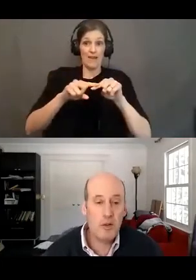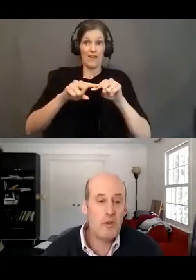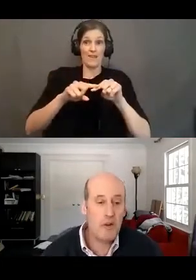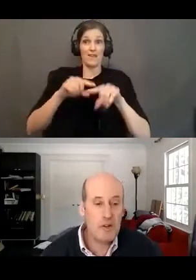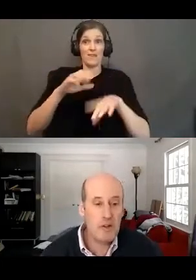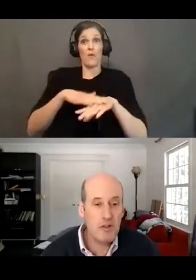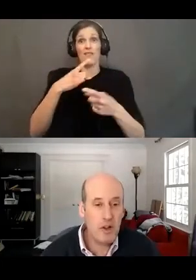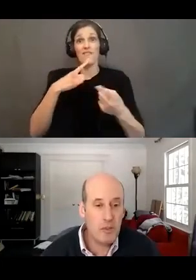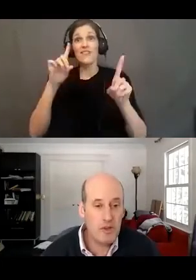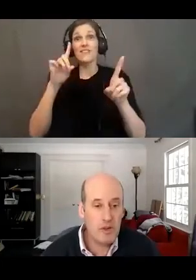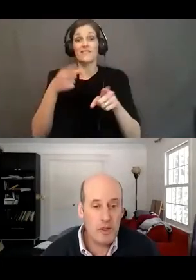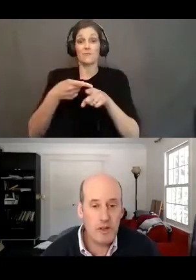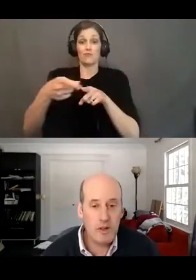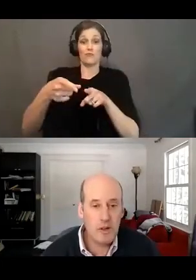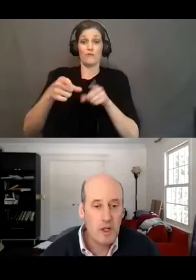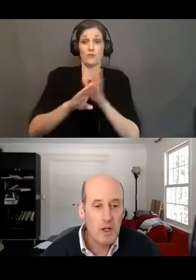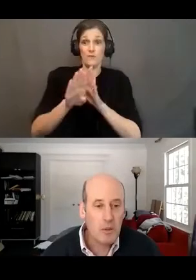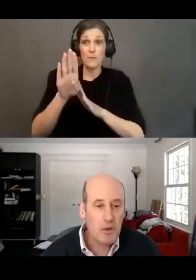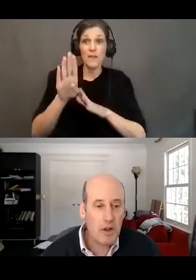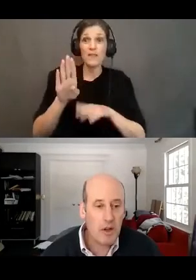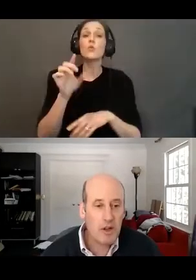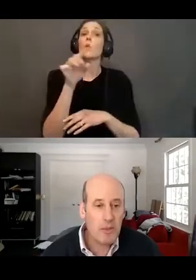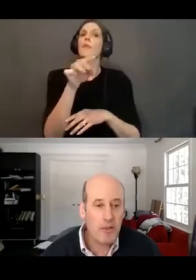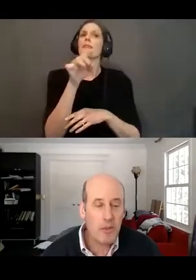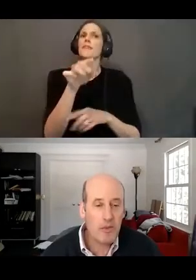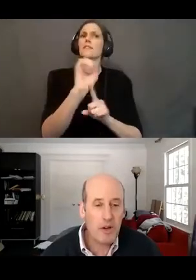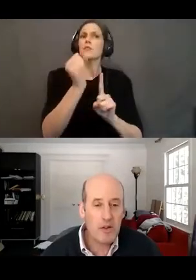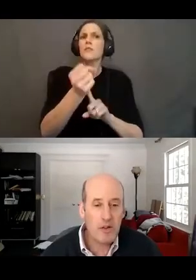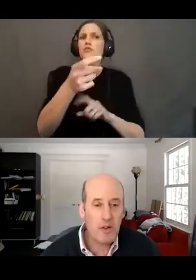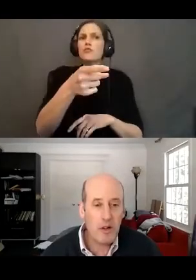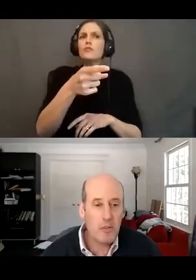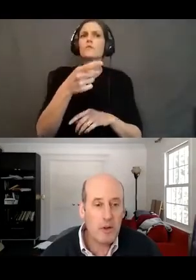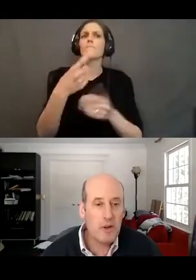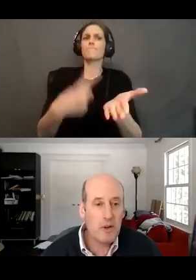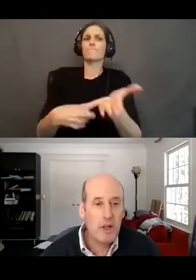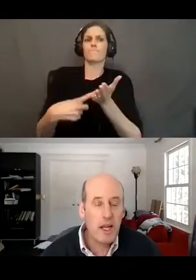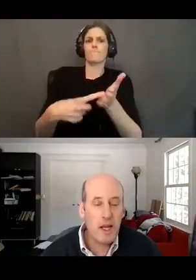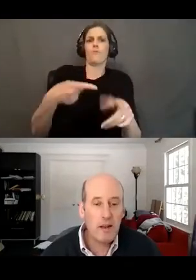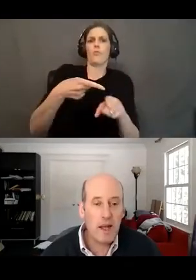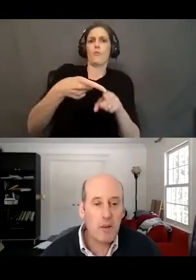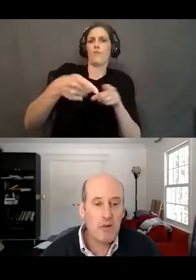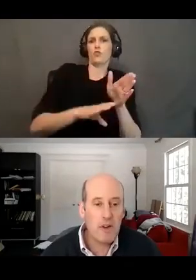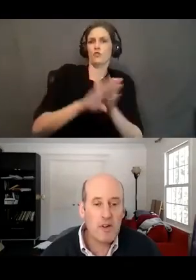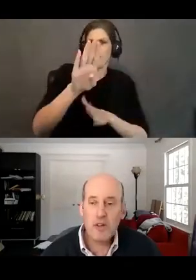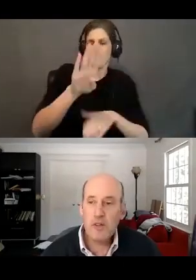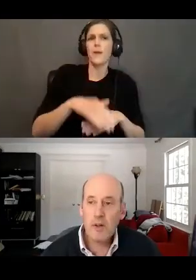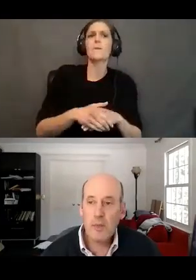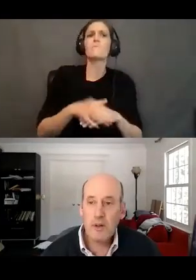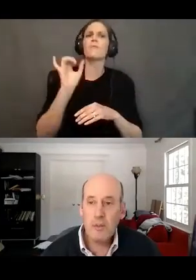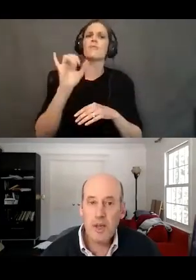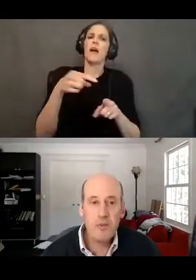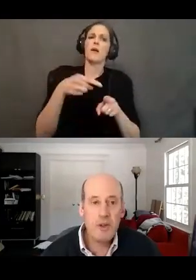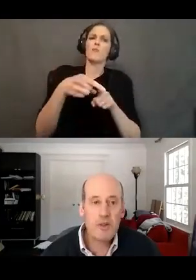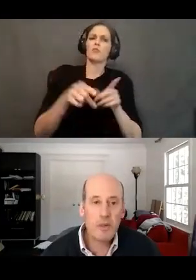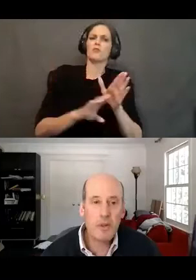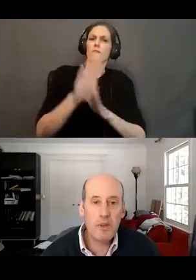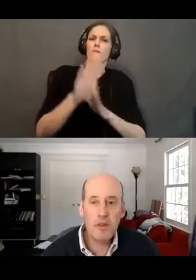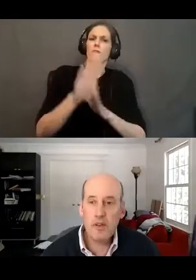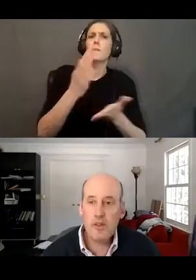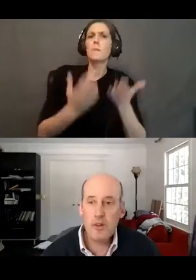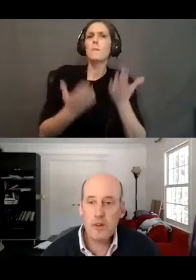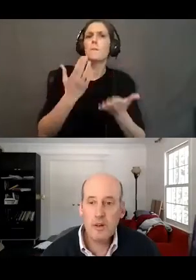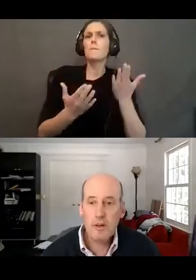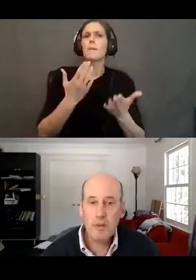effectiveness of the professional development? So here, we're talking about the professional development. And that professional development may have been something